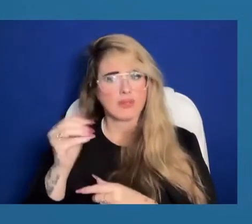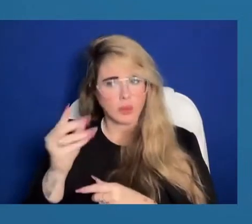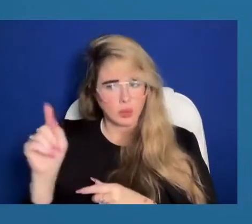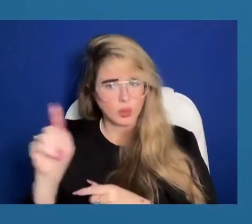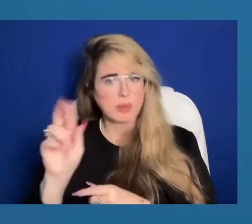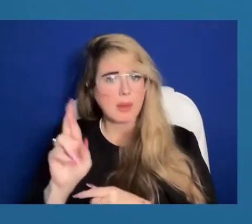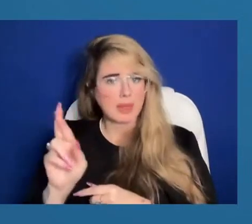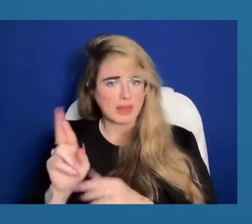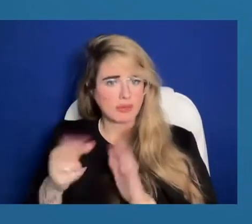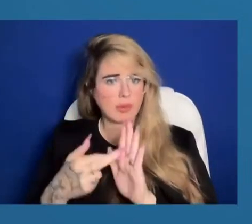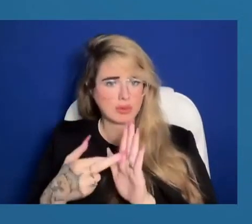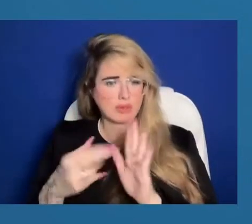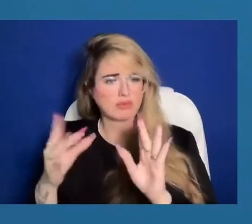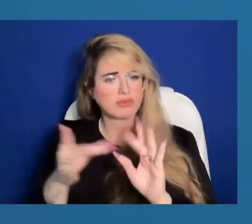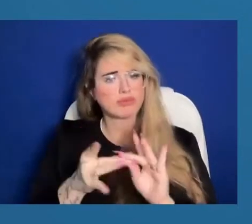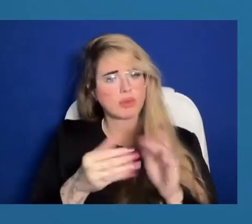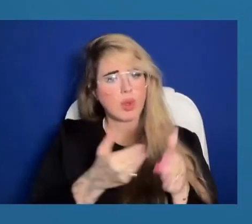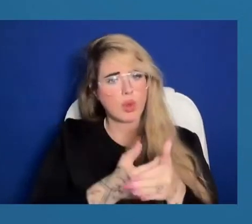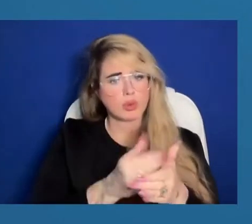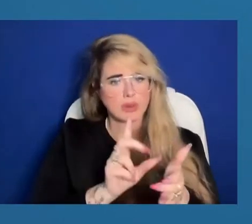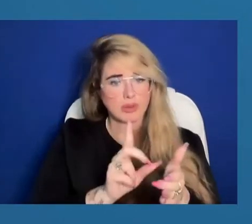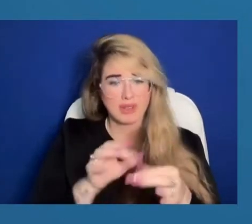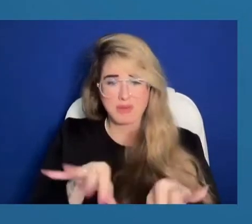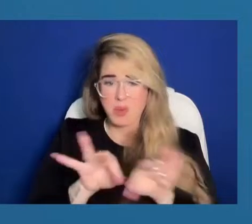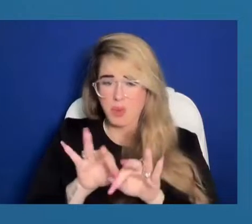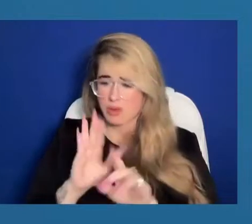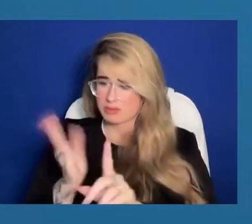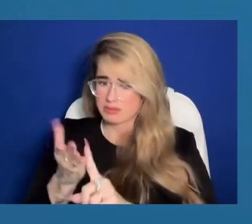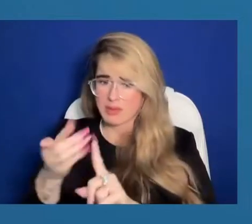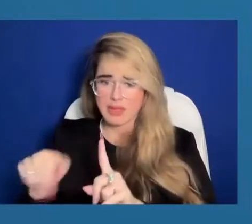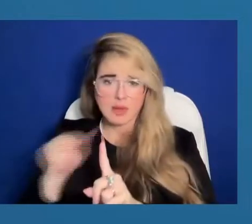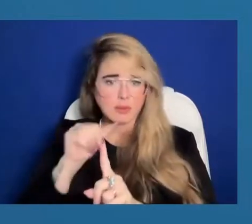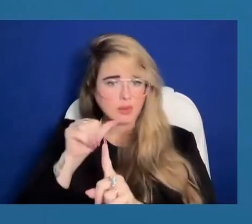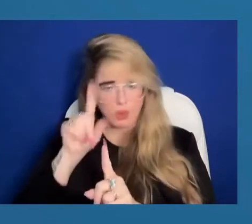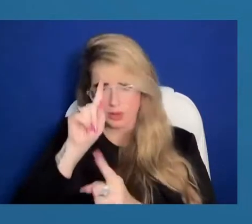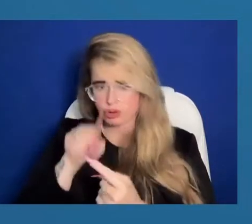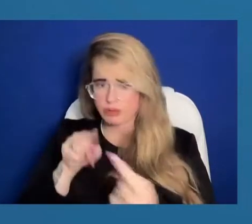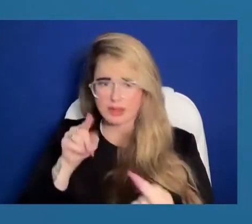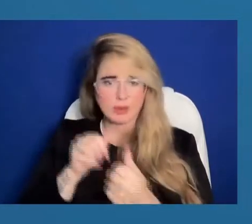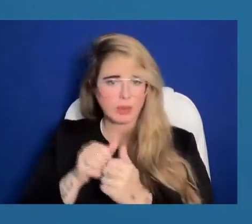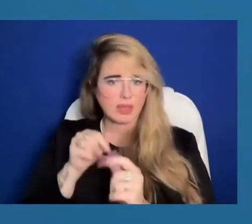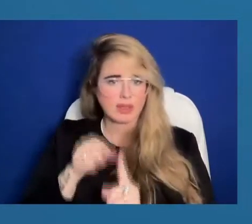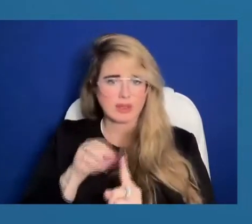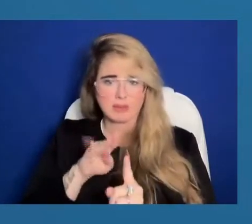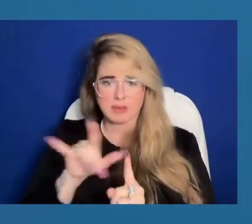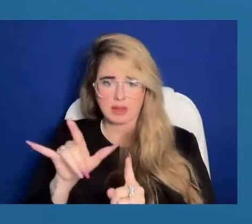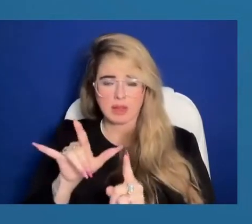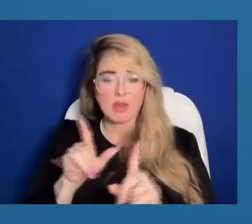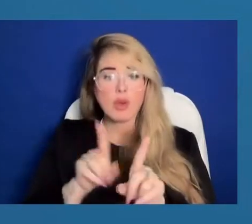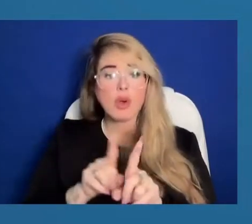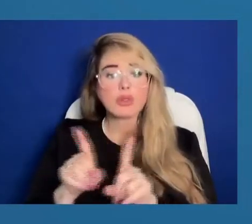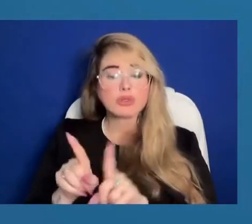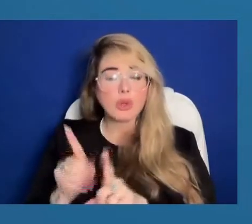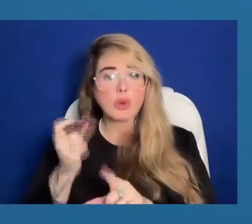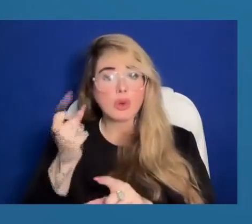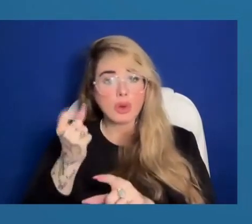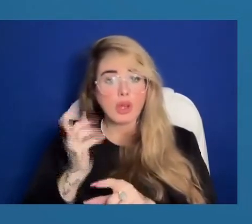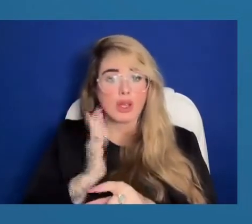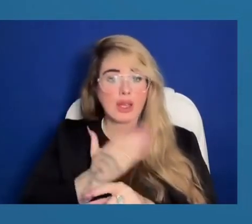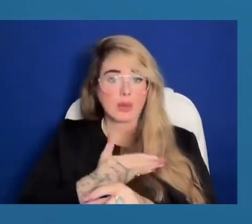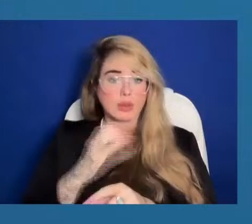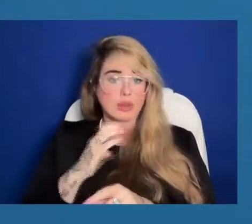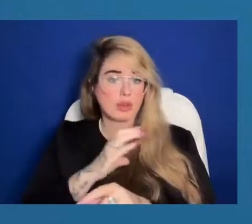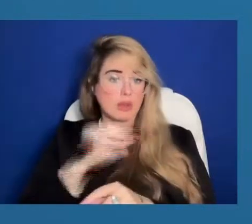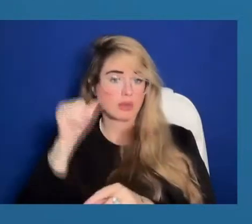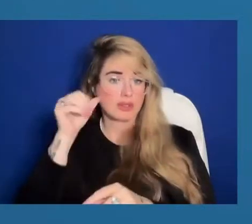get them to make sure that they do not agree with this cut. And also all our congressmen,